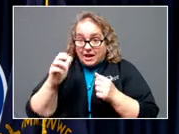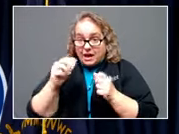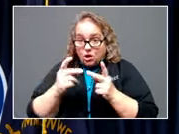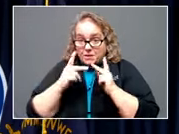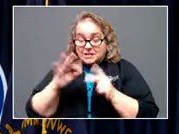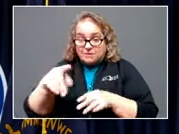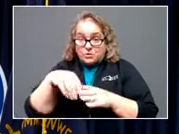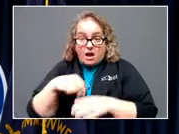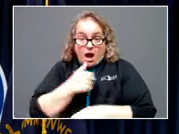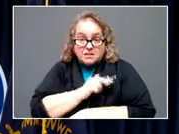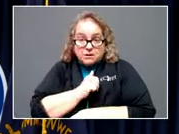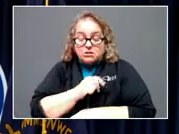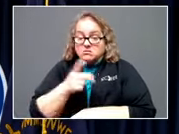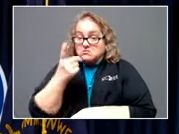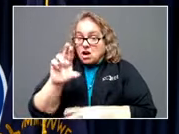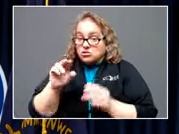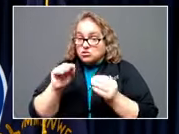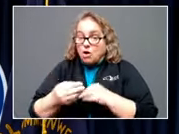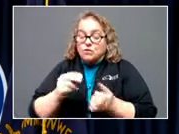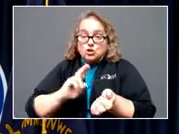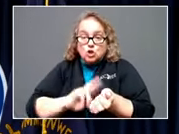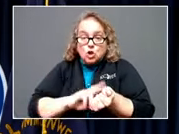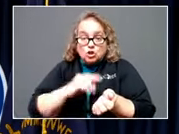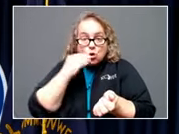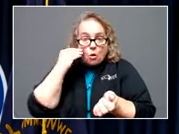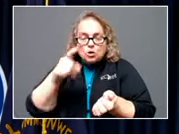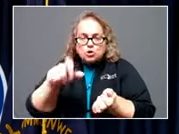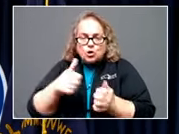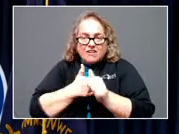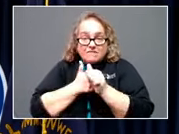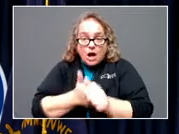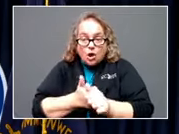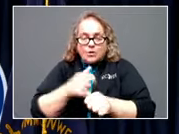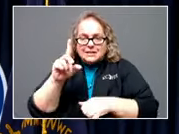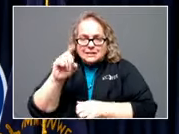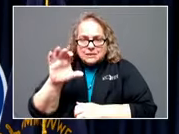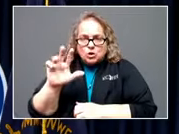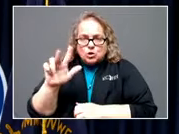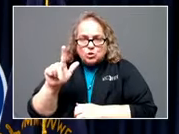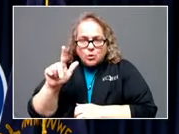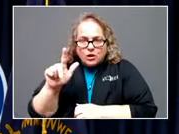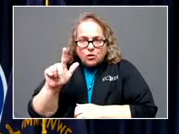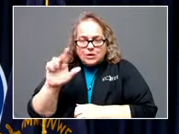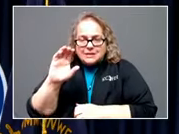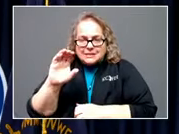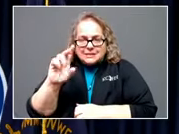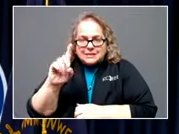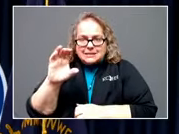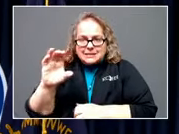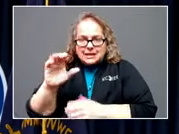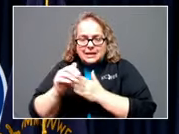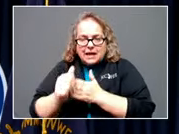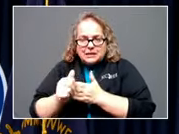doctor's office, a nursing home, you should follow the December 23rd CDC guidance that's called the Interim Guidance for